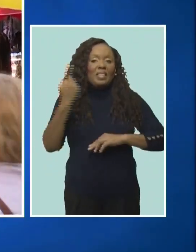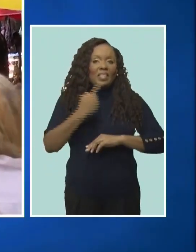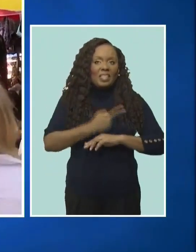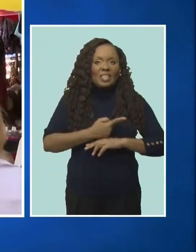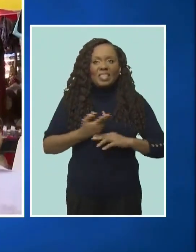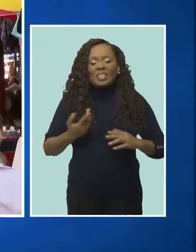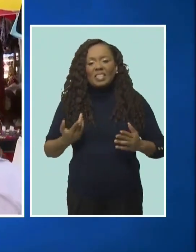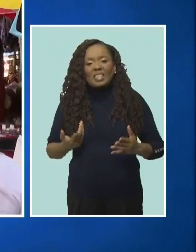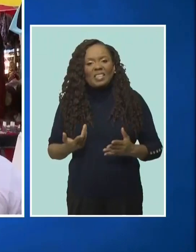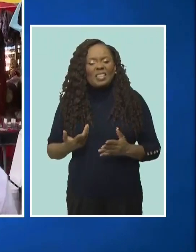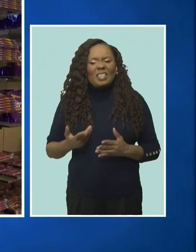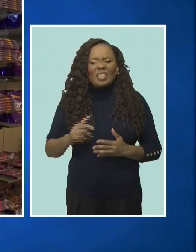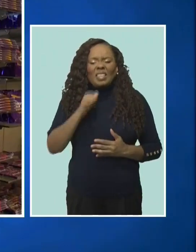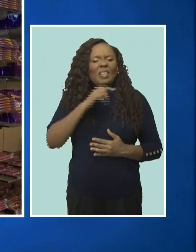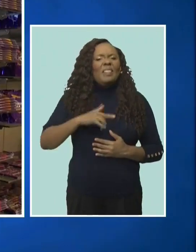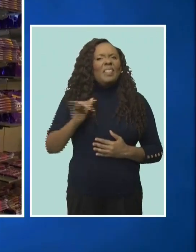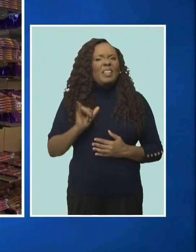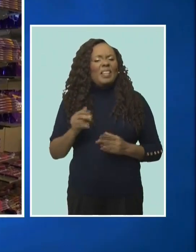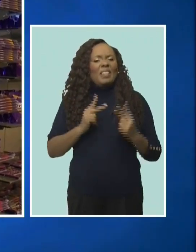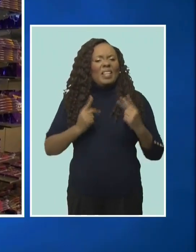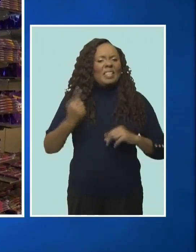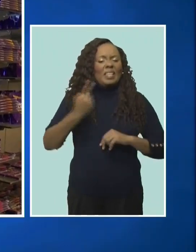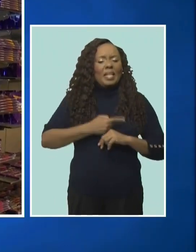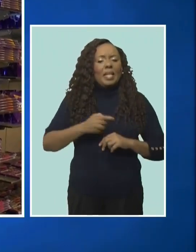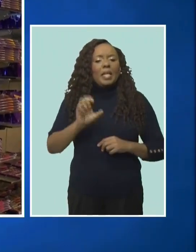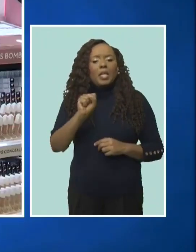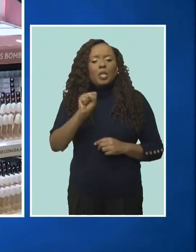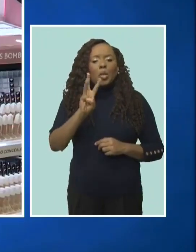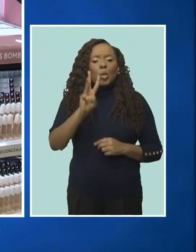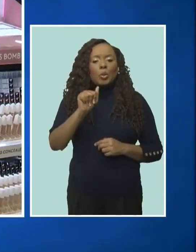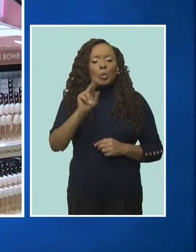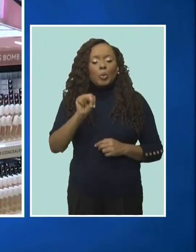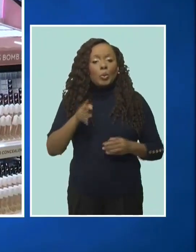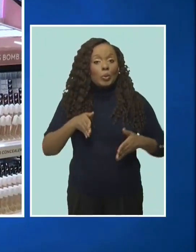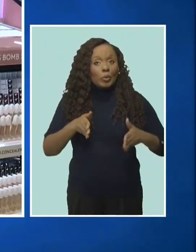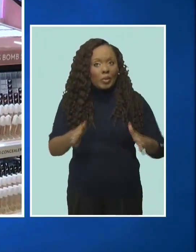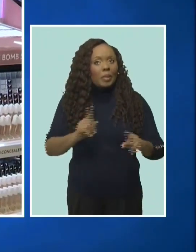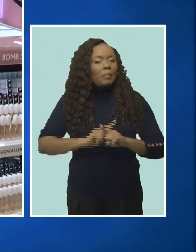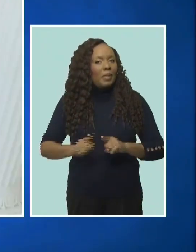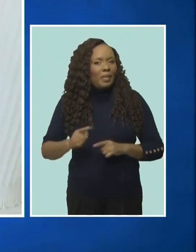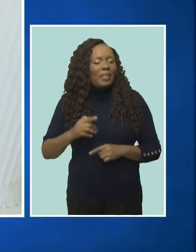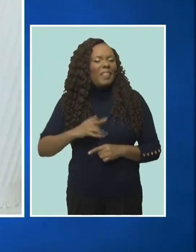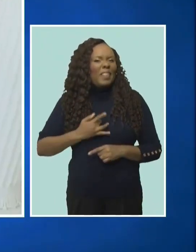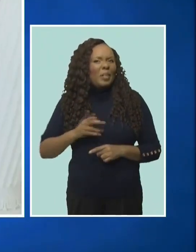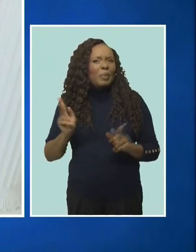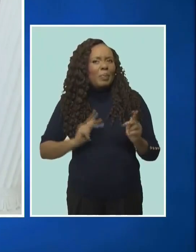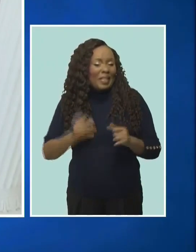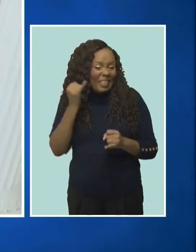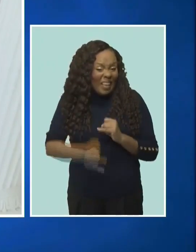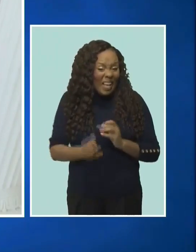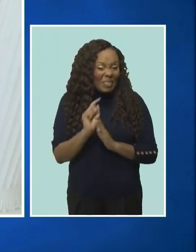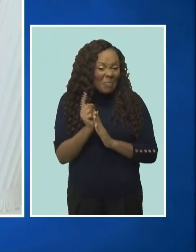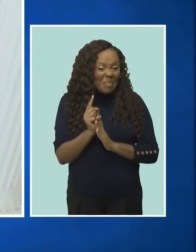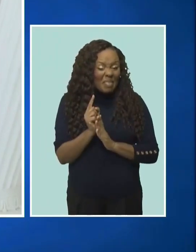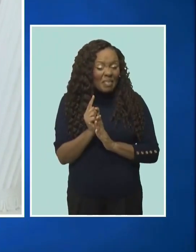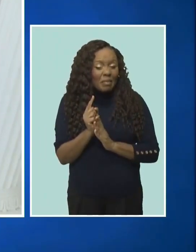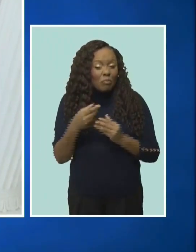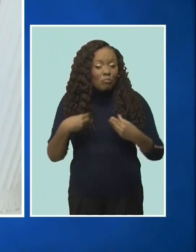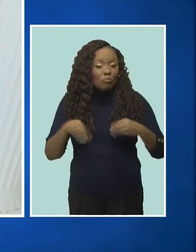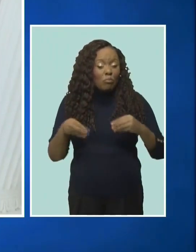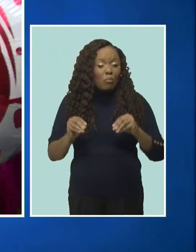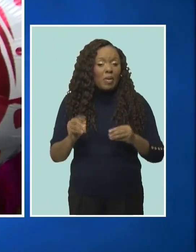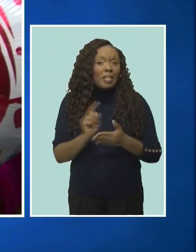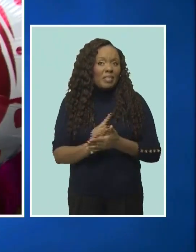missing from Swan Street, city businesses are anticipating the usual last-minute rush from shoppers to start early next